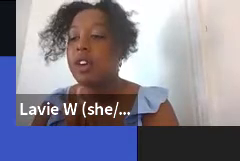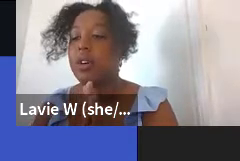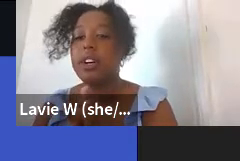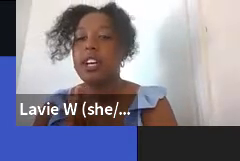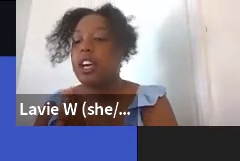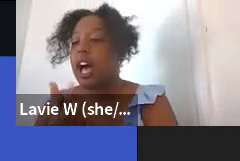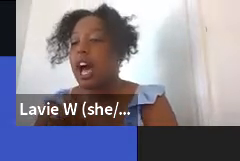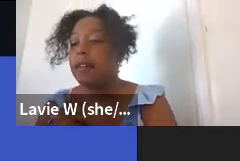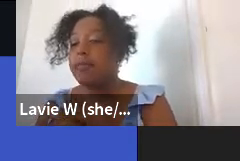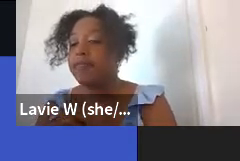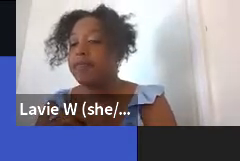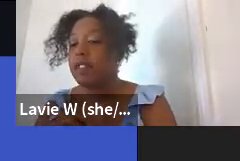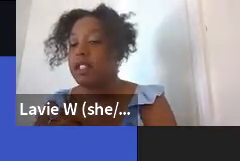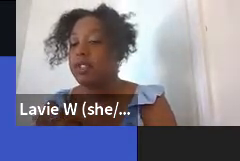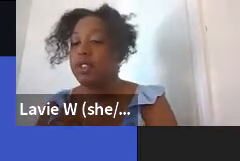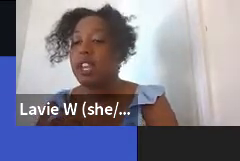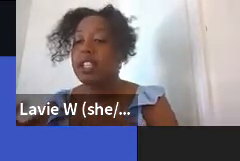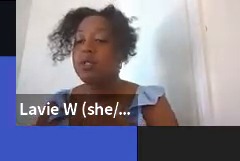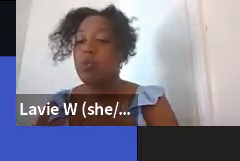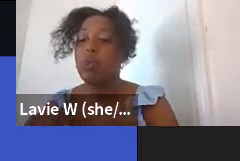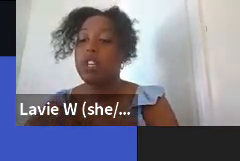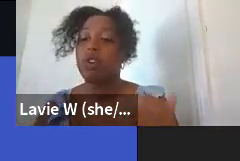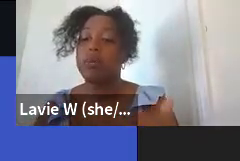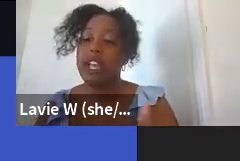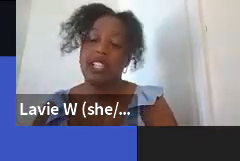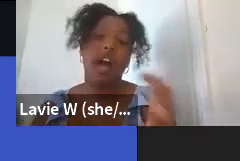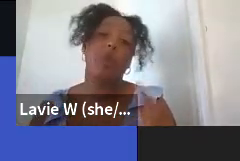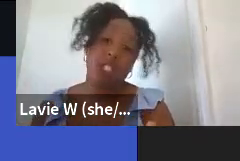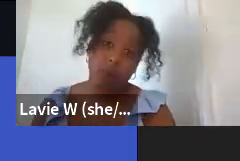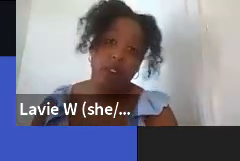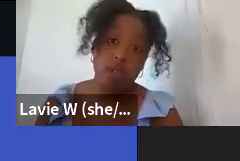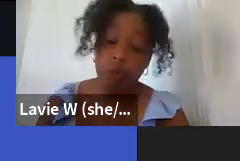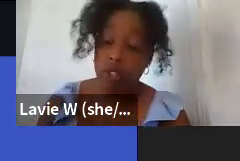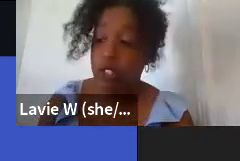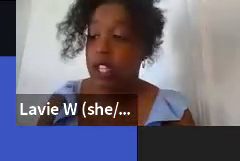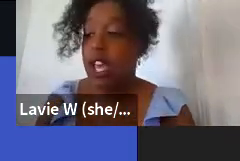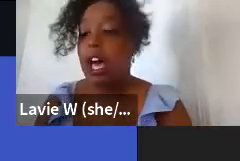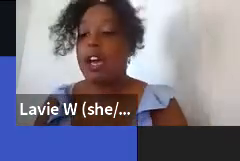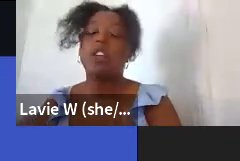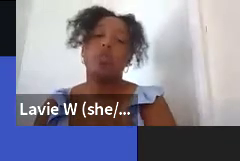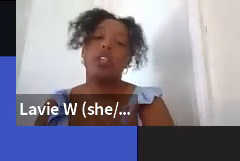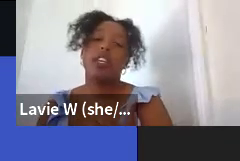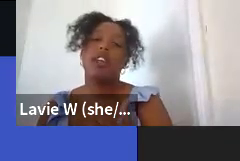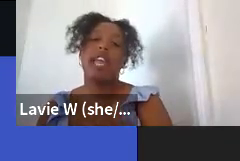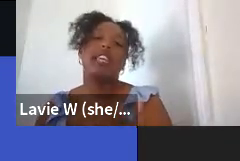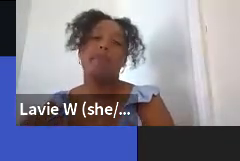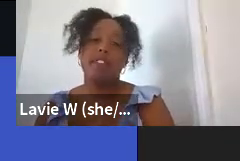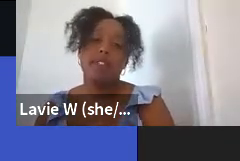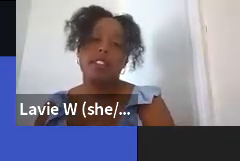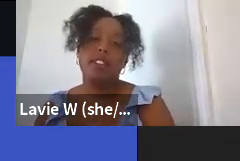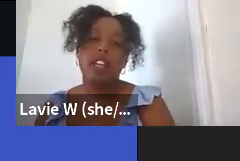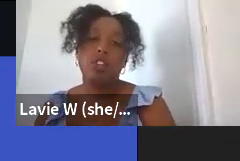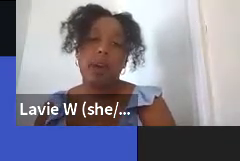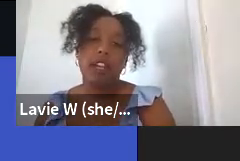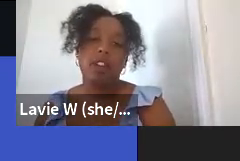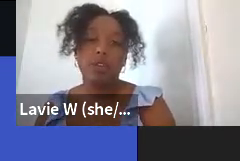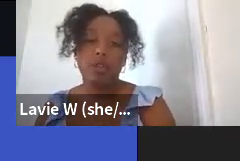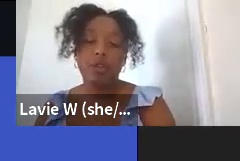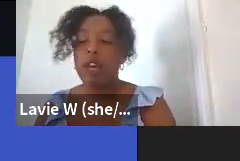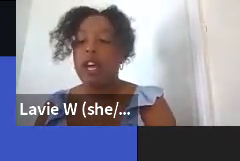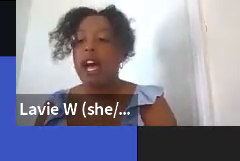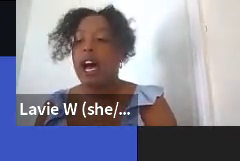Thank you. This creates what we normalize and how we experience the world, including any benefits that you